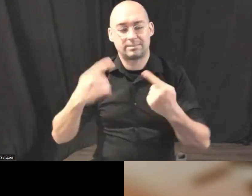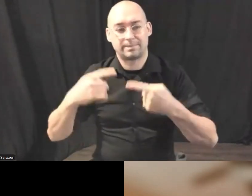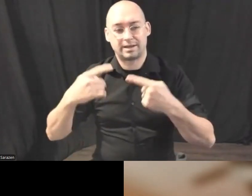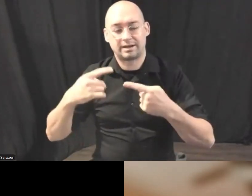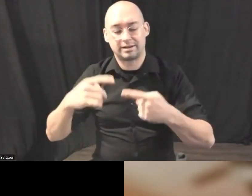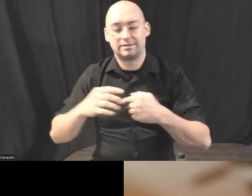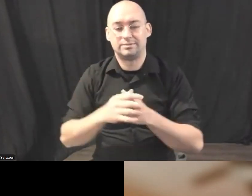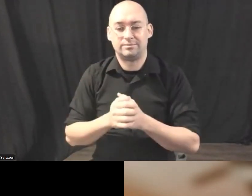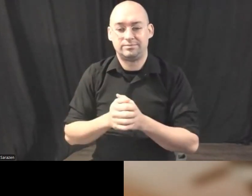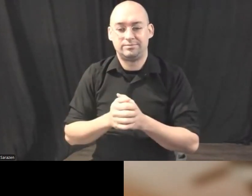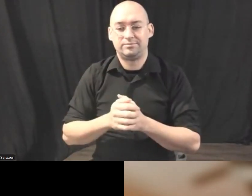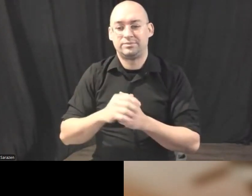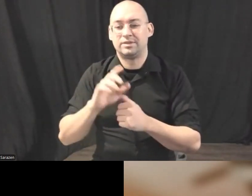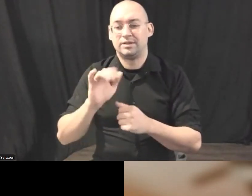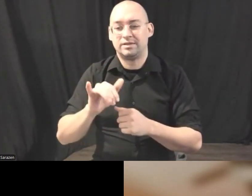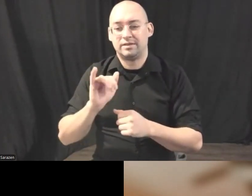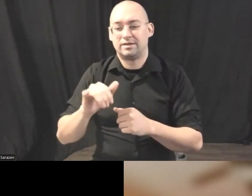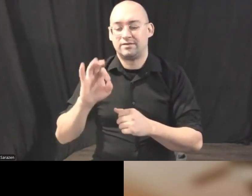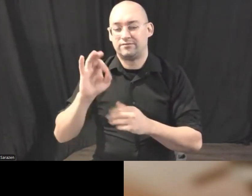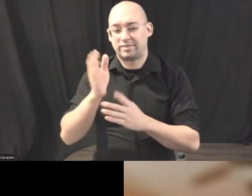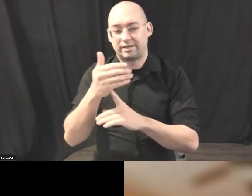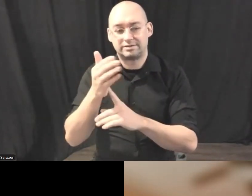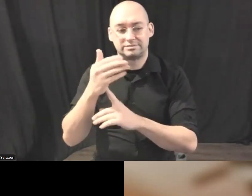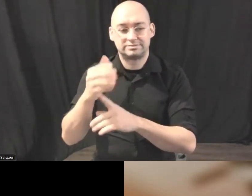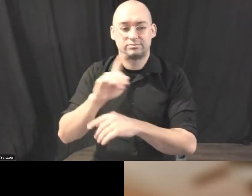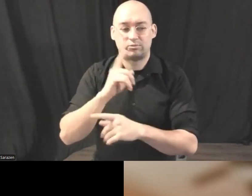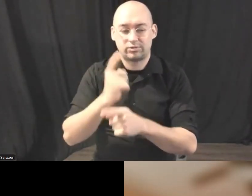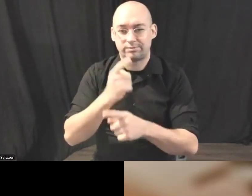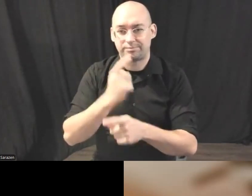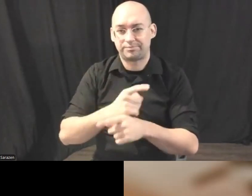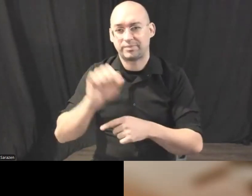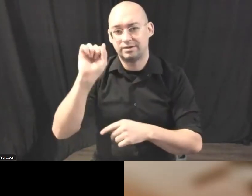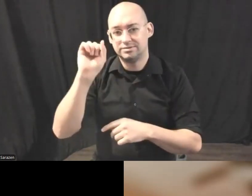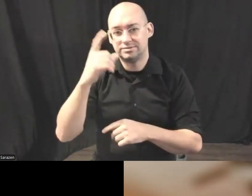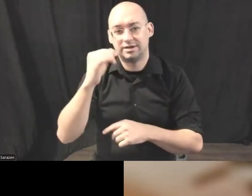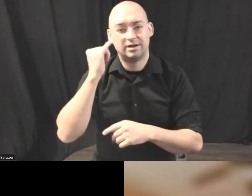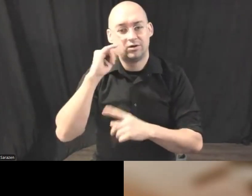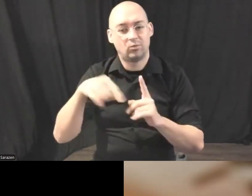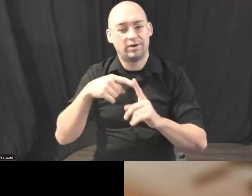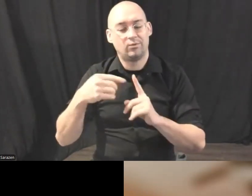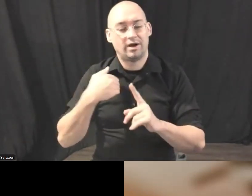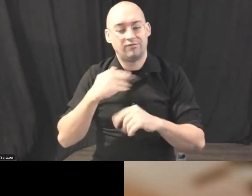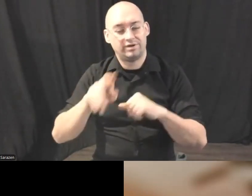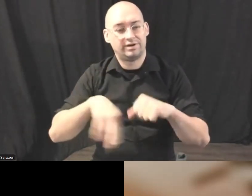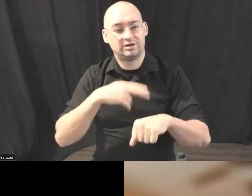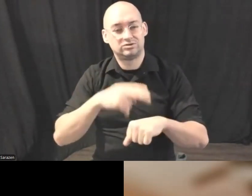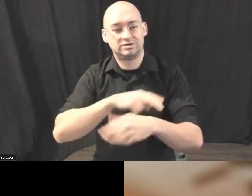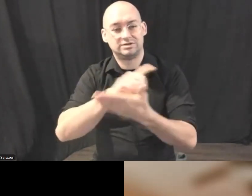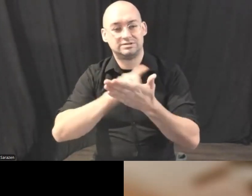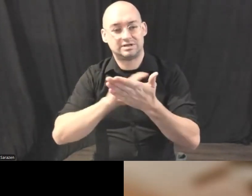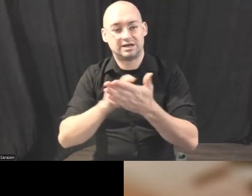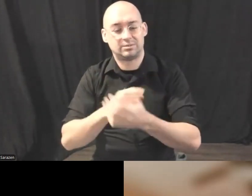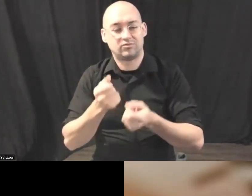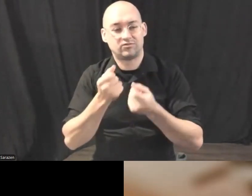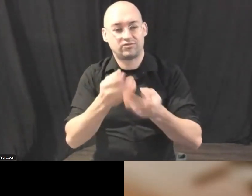and flags, right? But we understand that when you have a nation that is designed to provide emergency